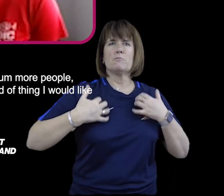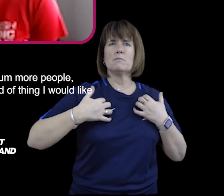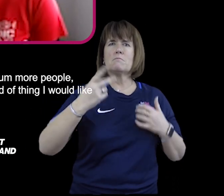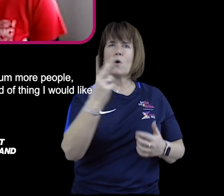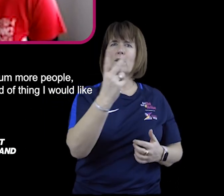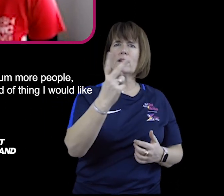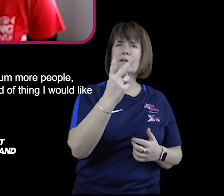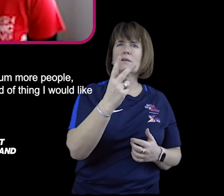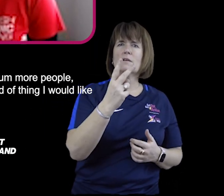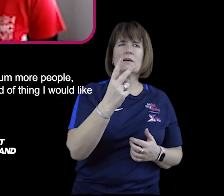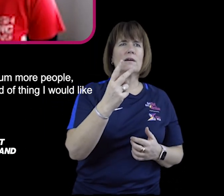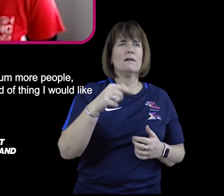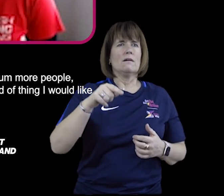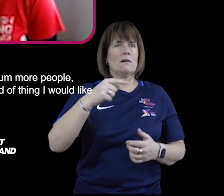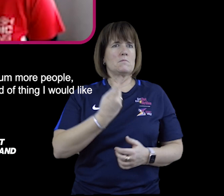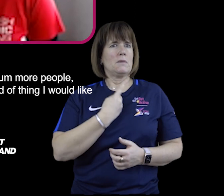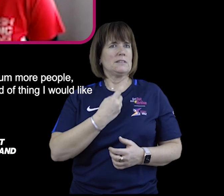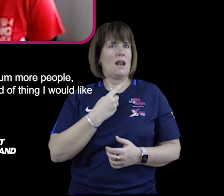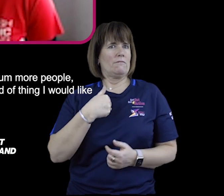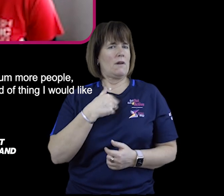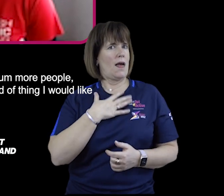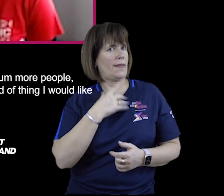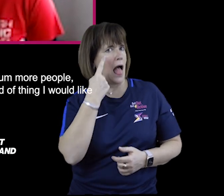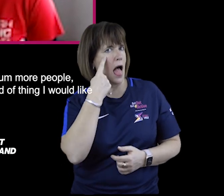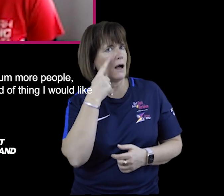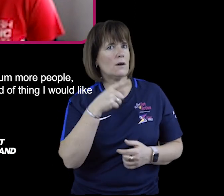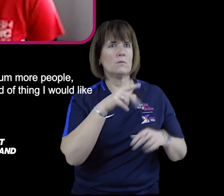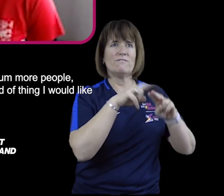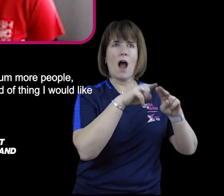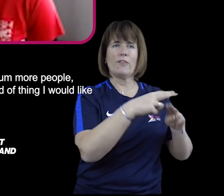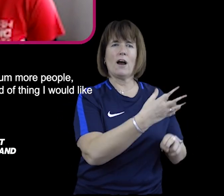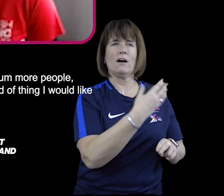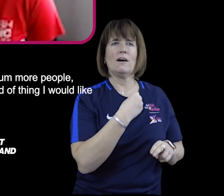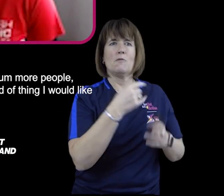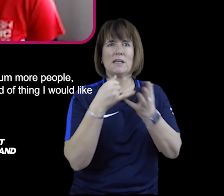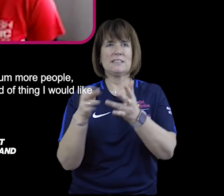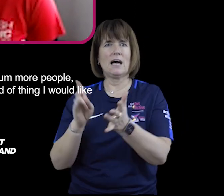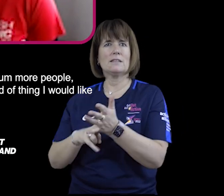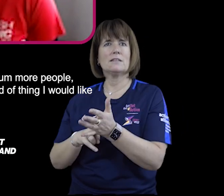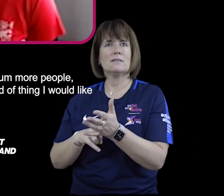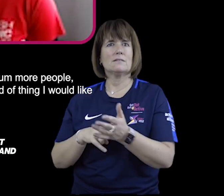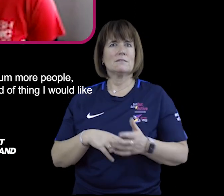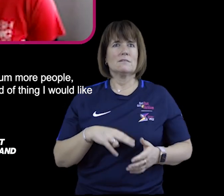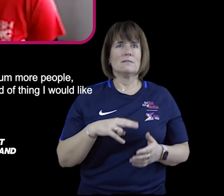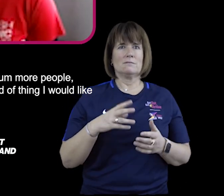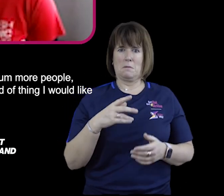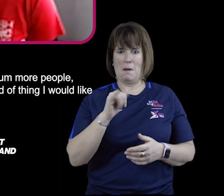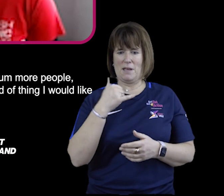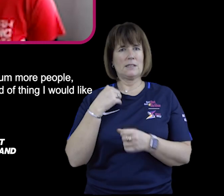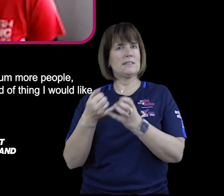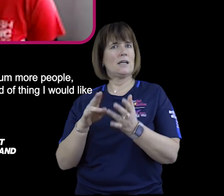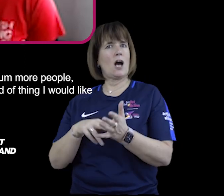of the feel, the vibe I'm getting for you both, it's the kind of thing I would like to do, say, with my dad,